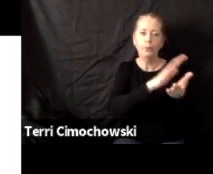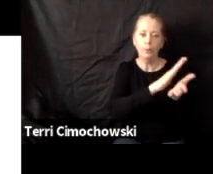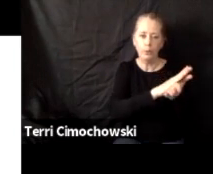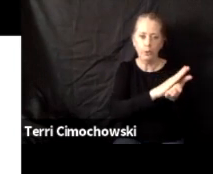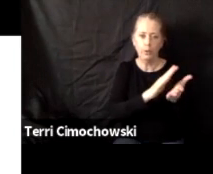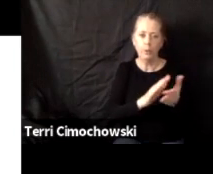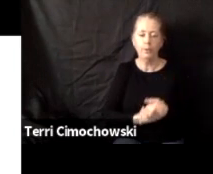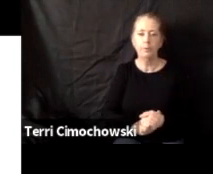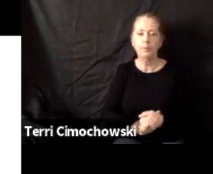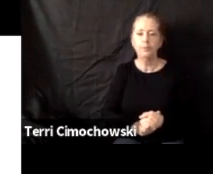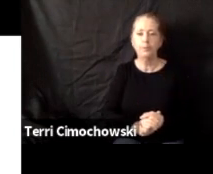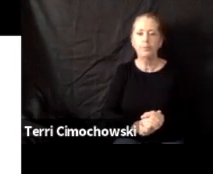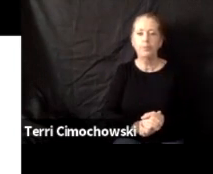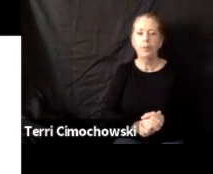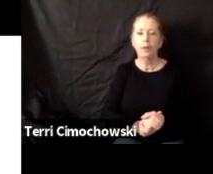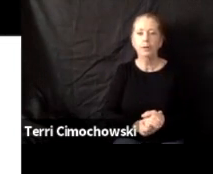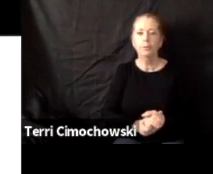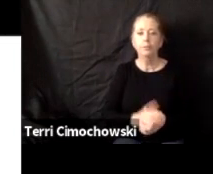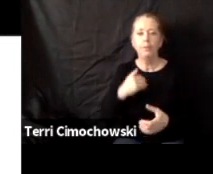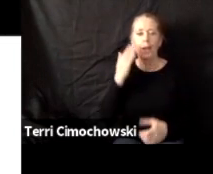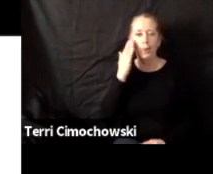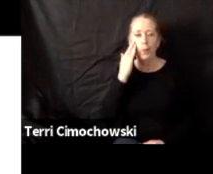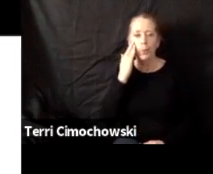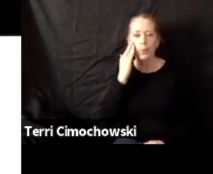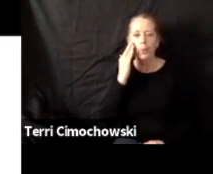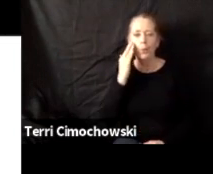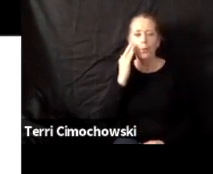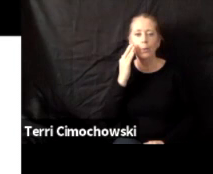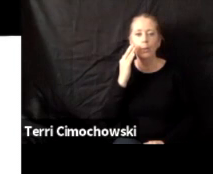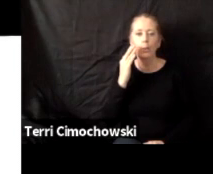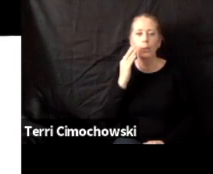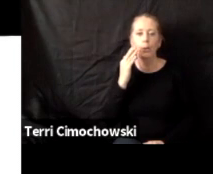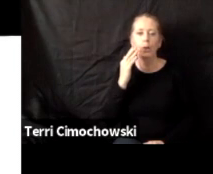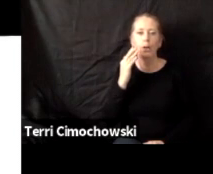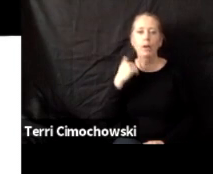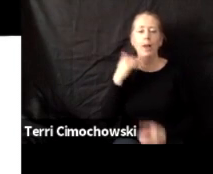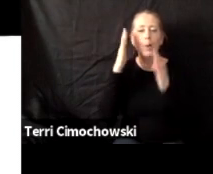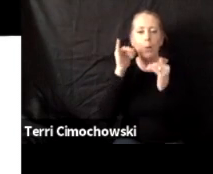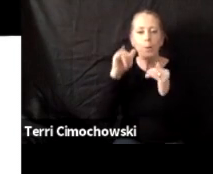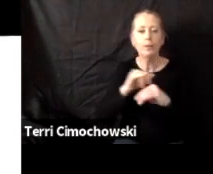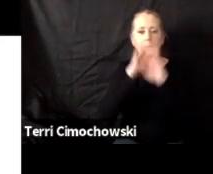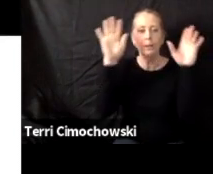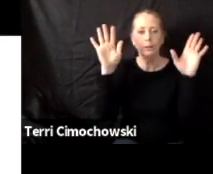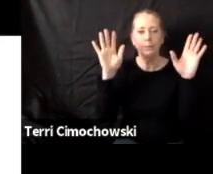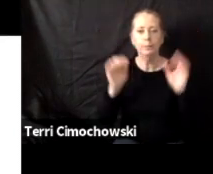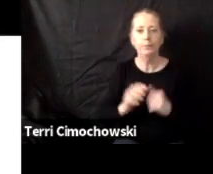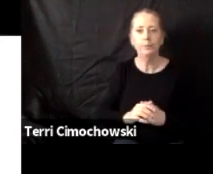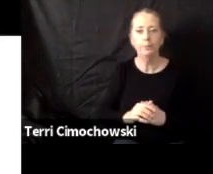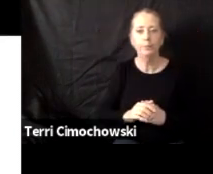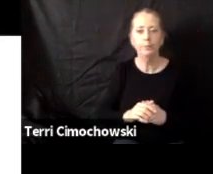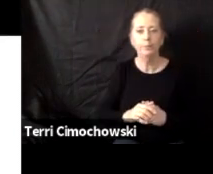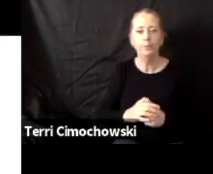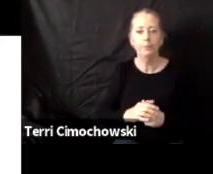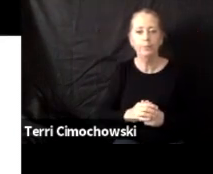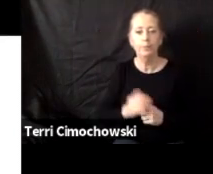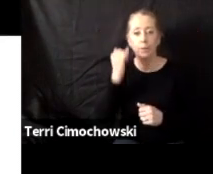for that. So I know we're not, I hope that brings some clarity. And if I